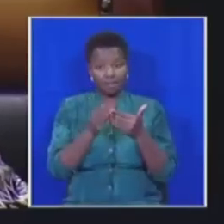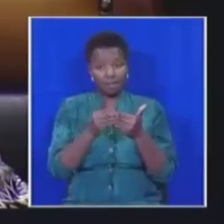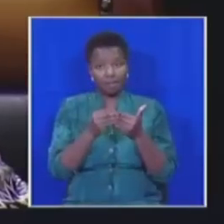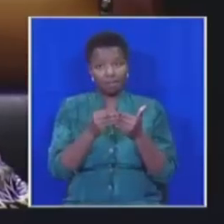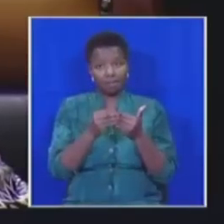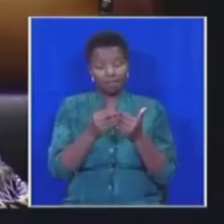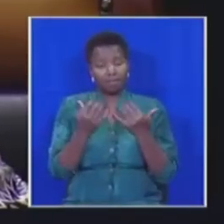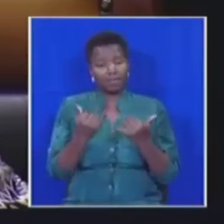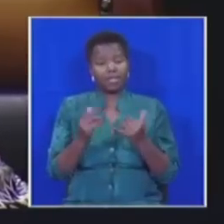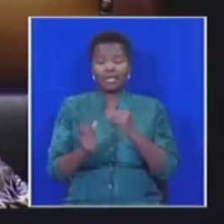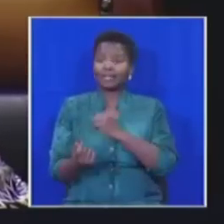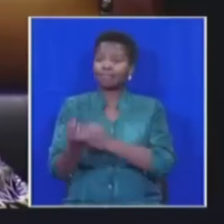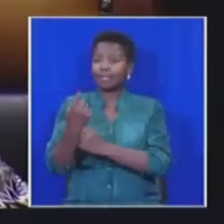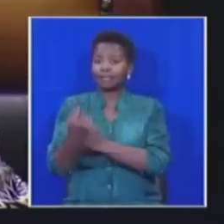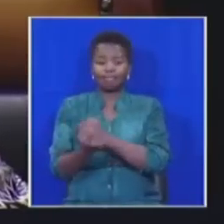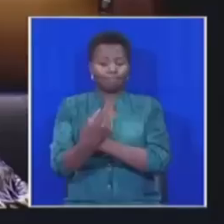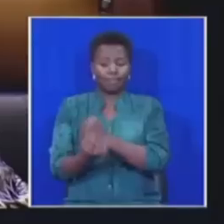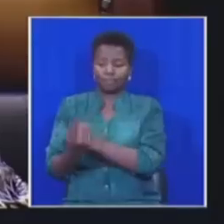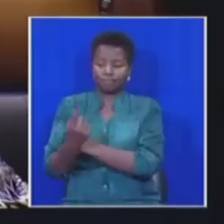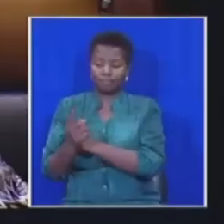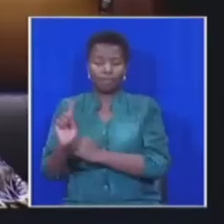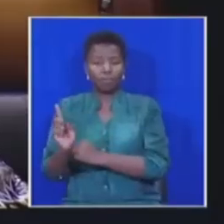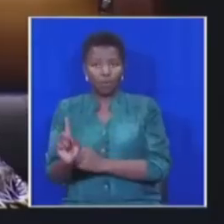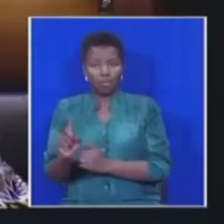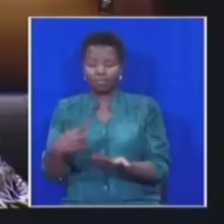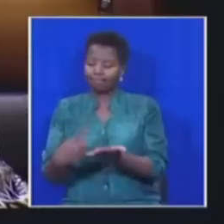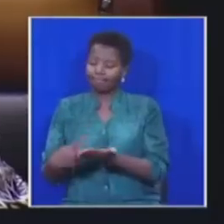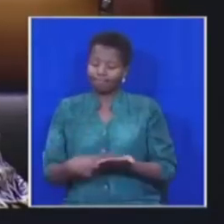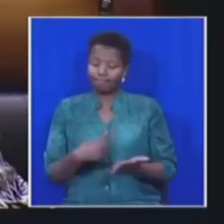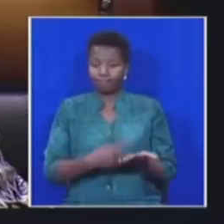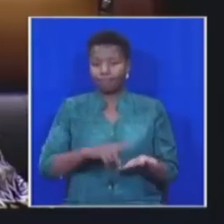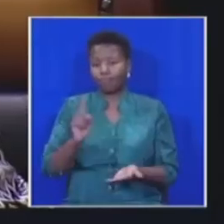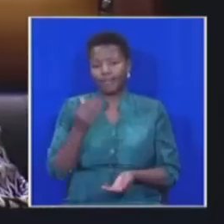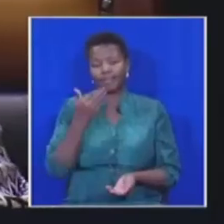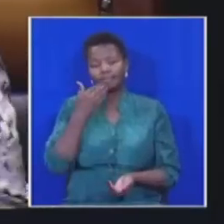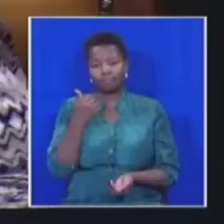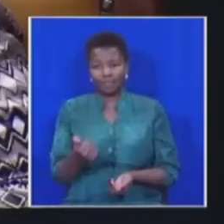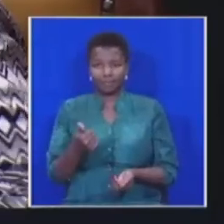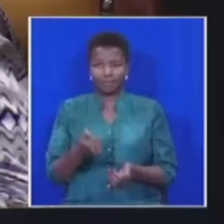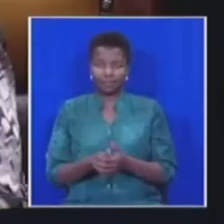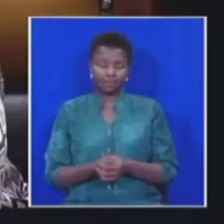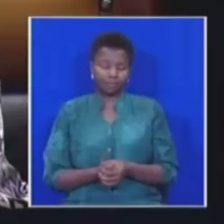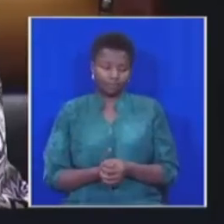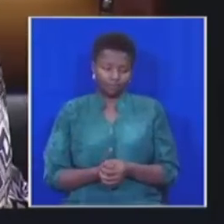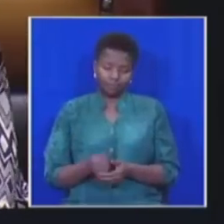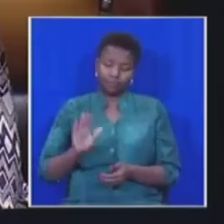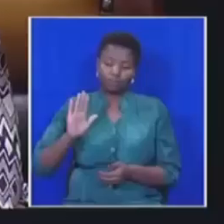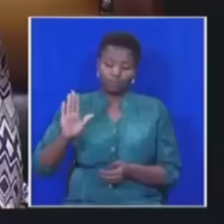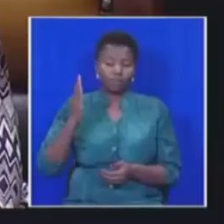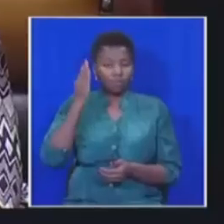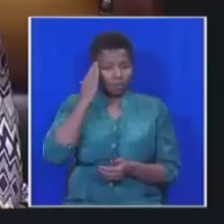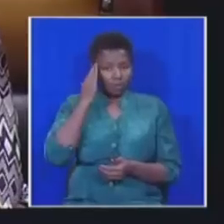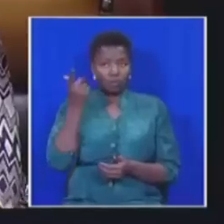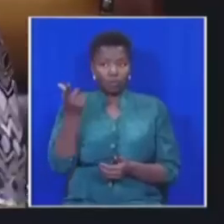a point of order is and what a debate is. Please, you know you are doing something